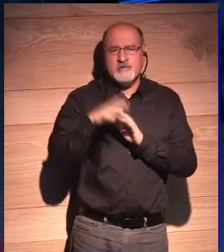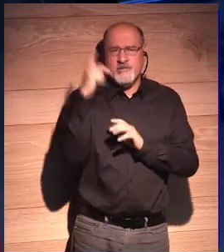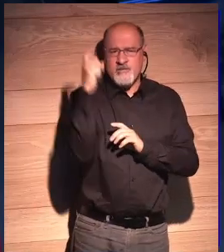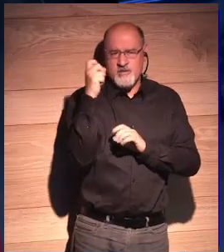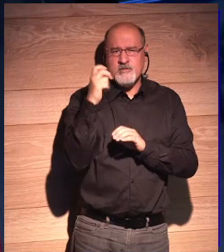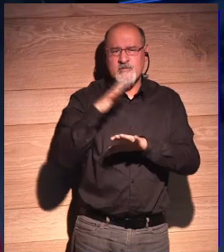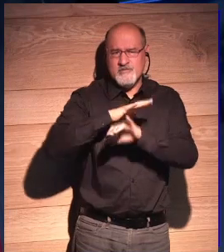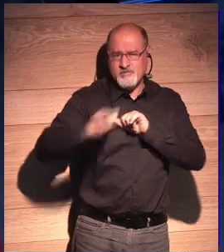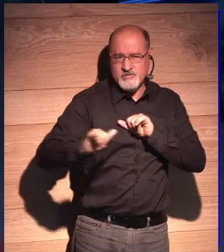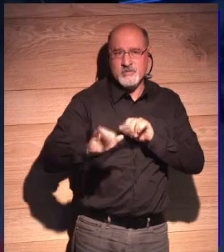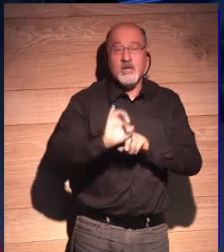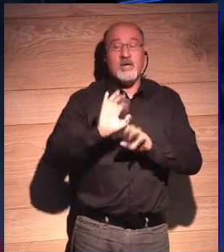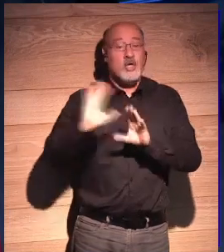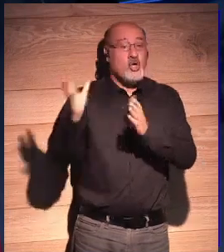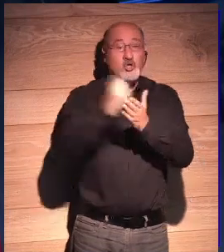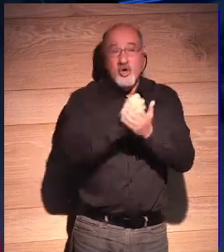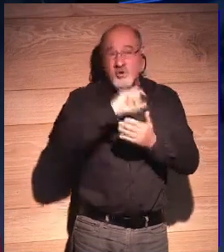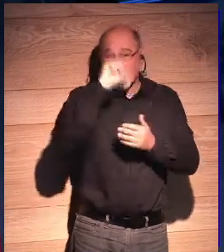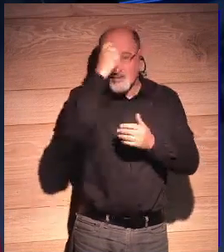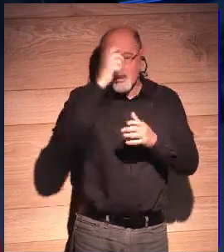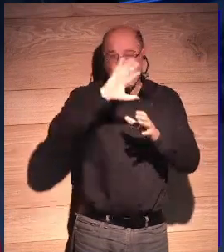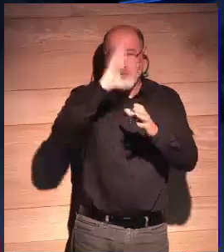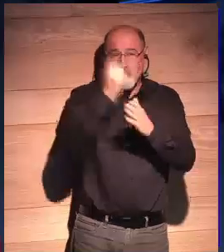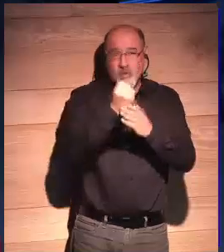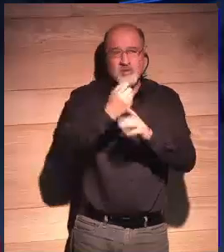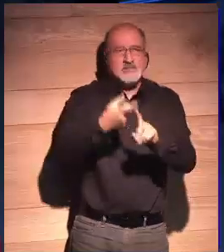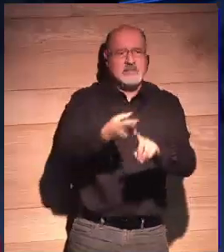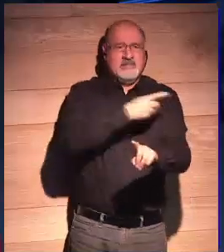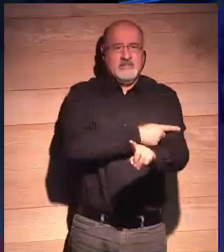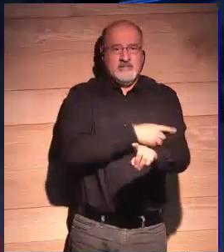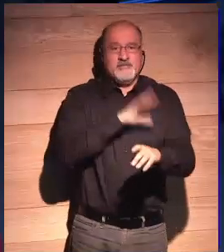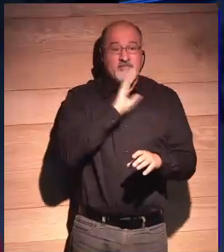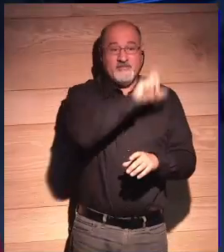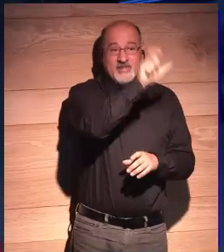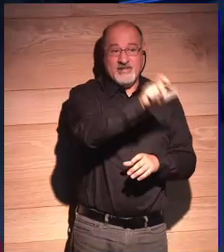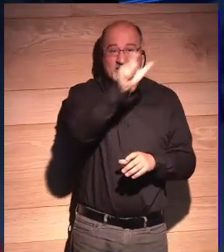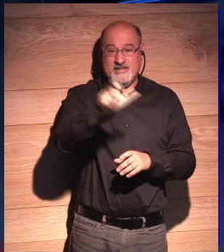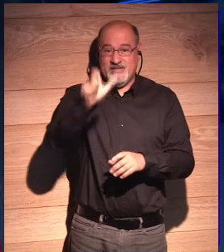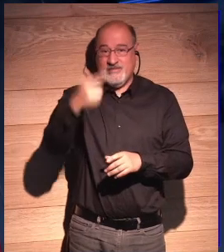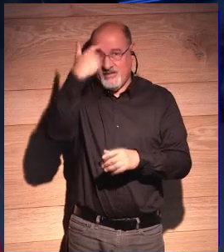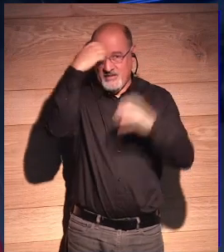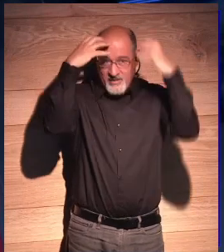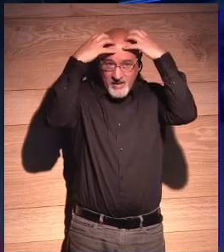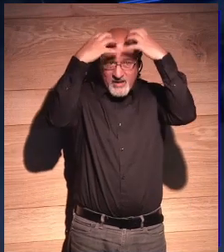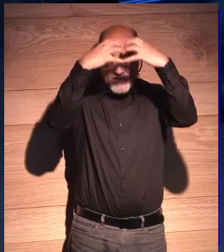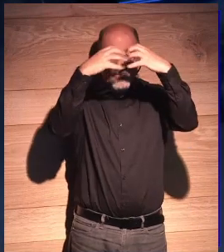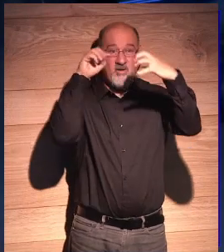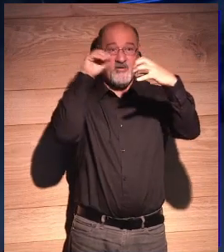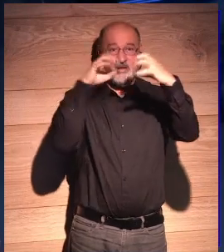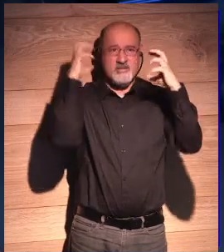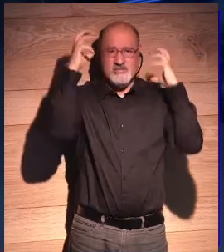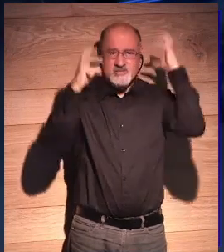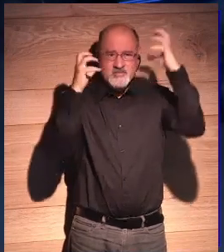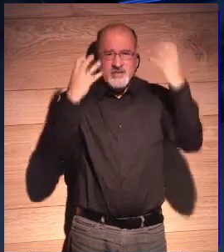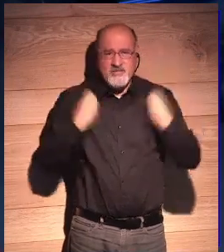like living id creatures, coming from that part of my brain. And then, I often find